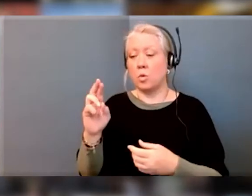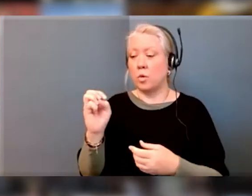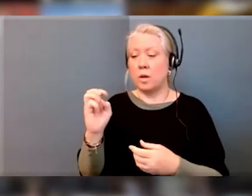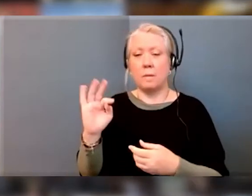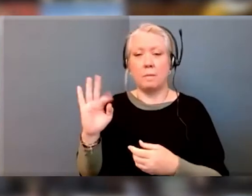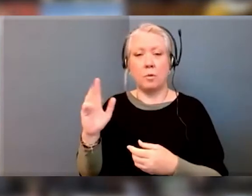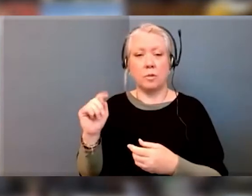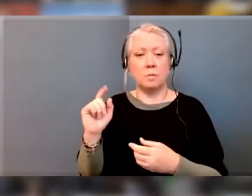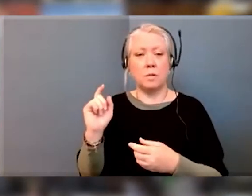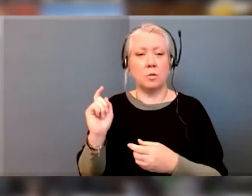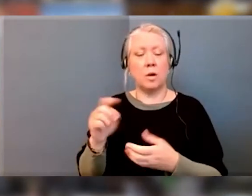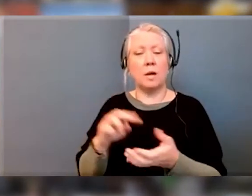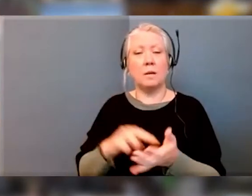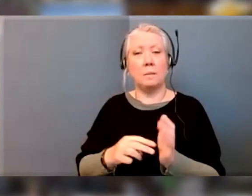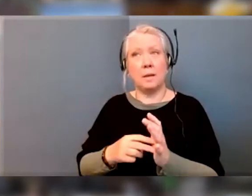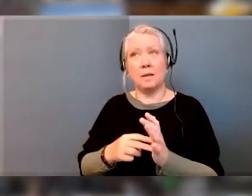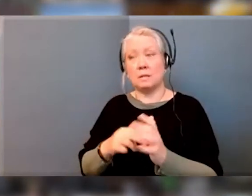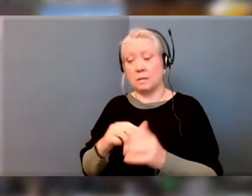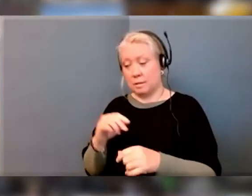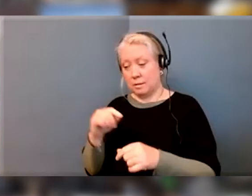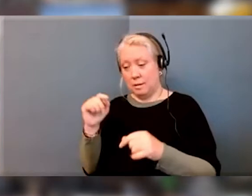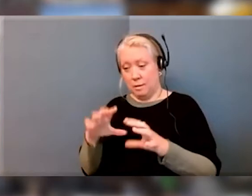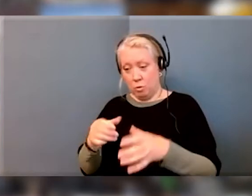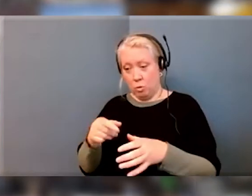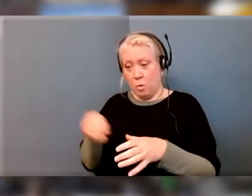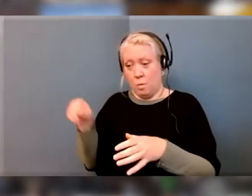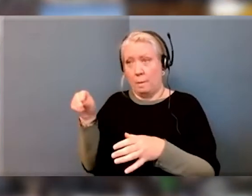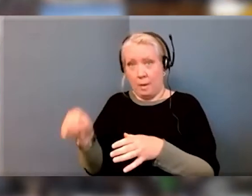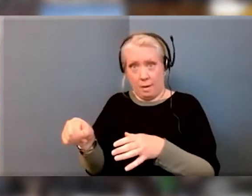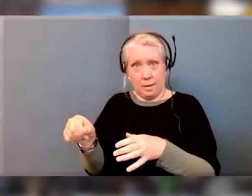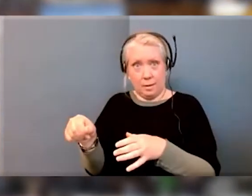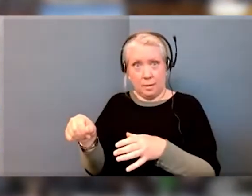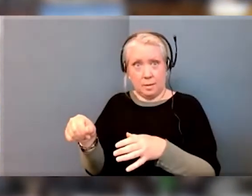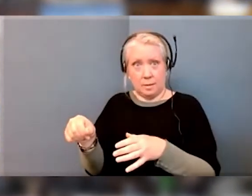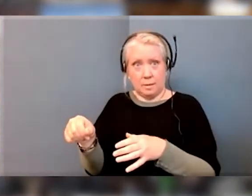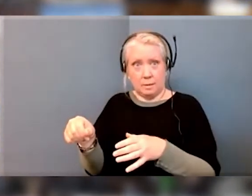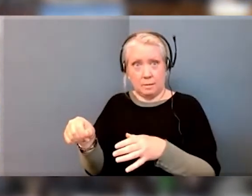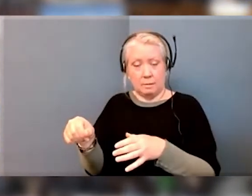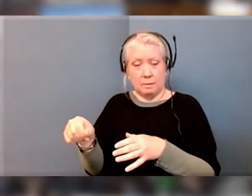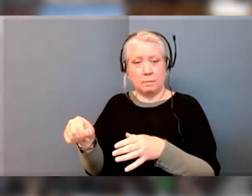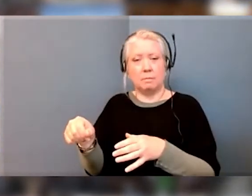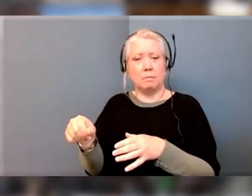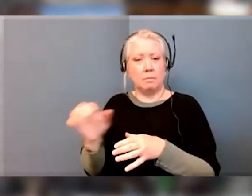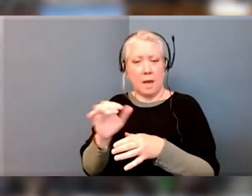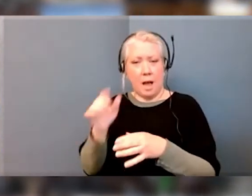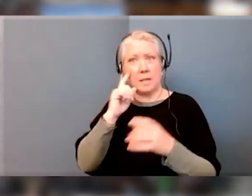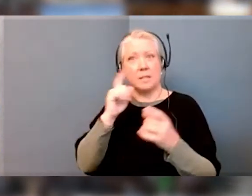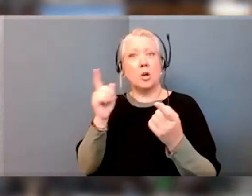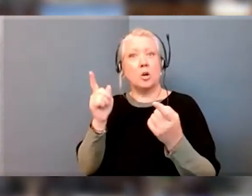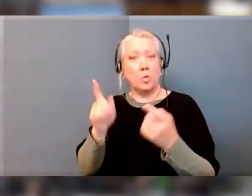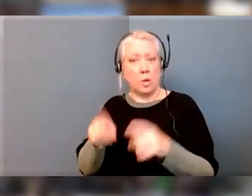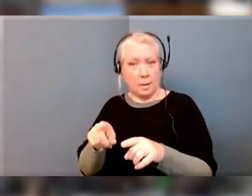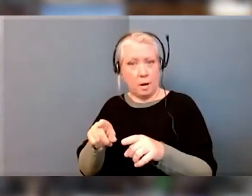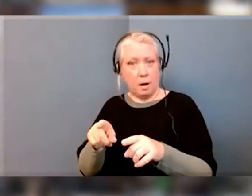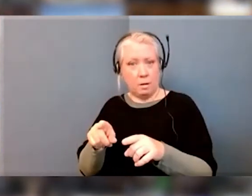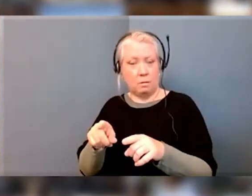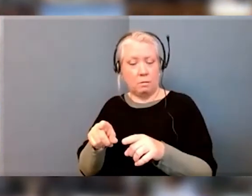would pay for whatever those goods and services are as agreed upon in our grant